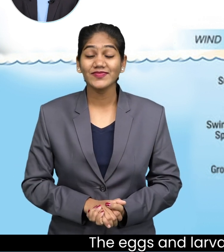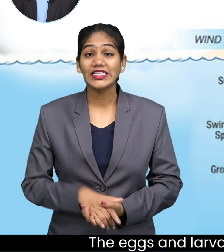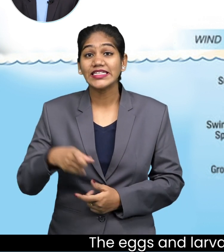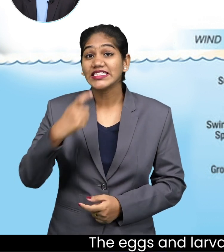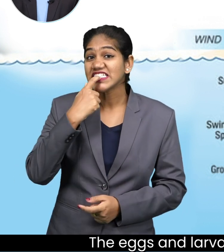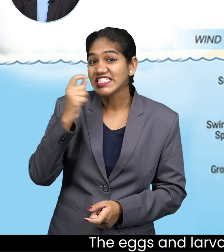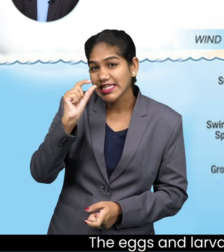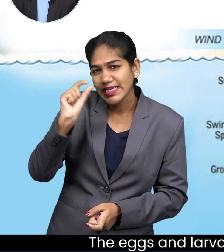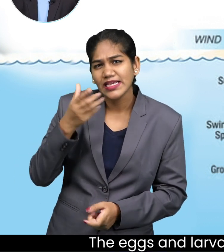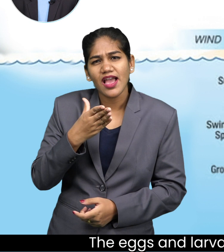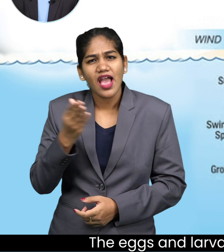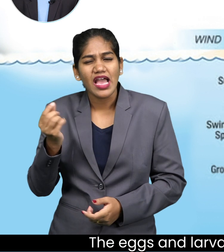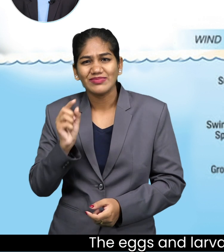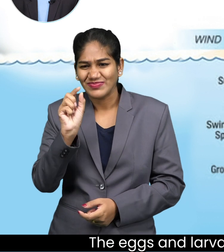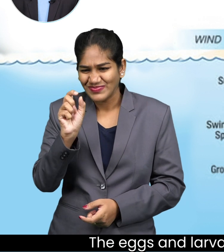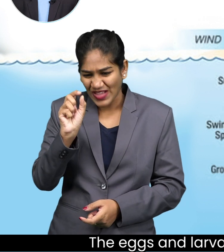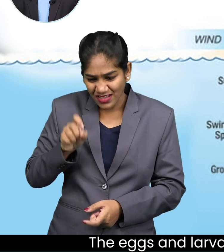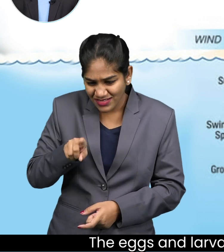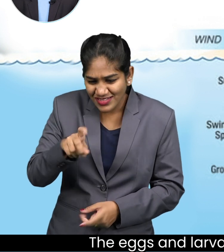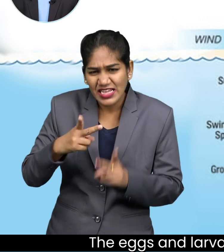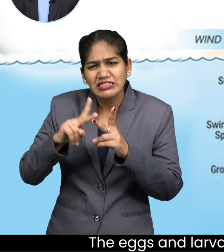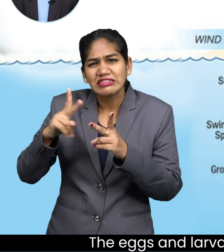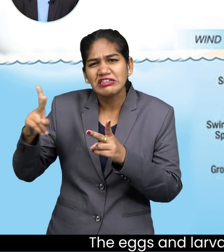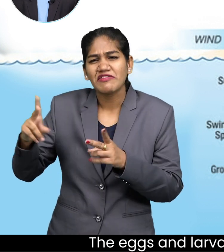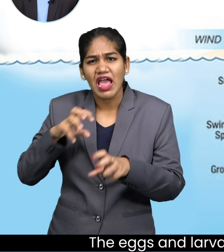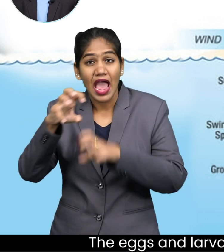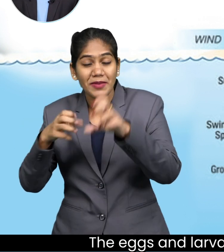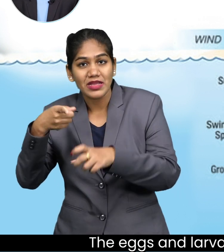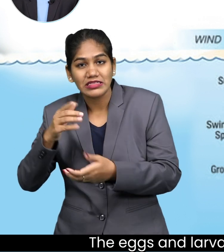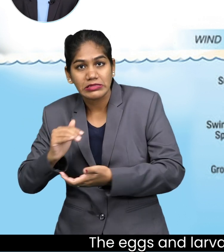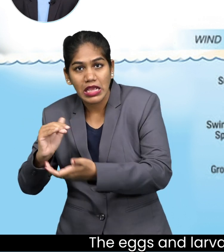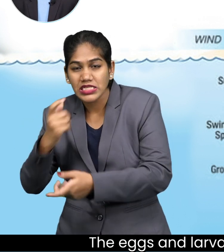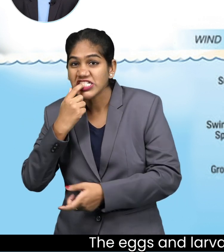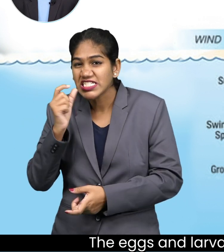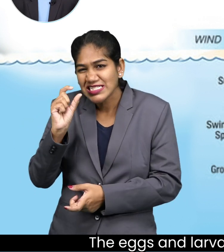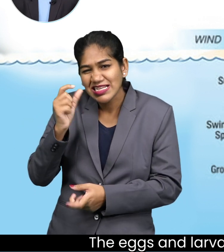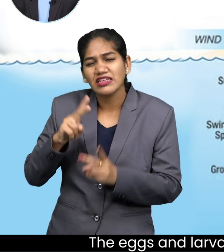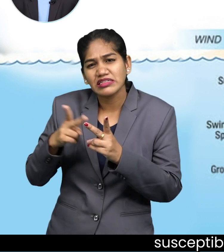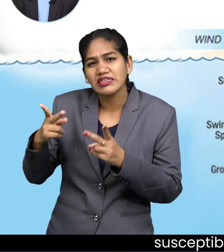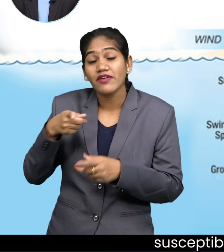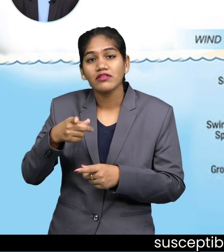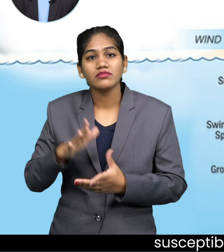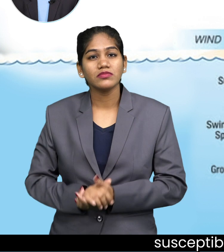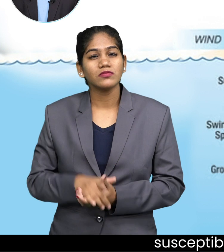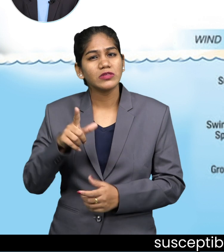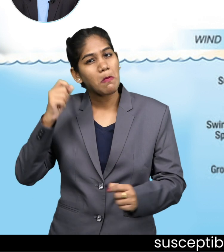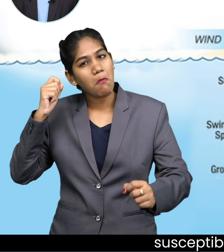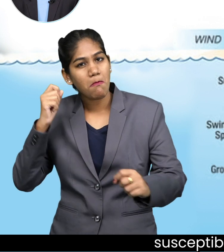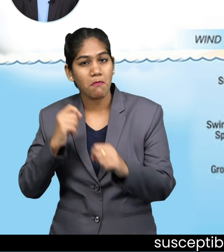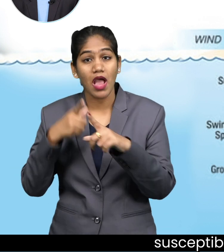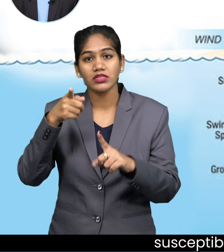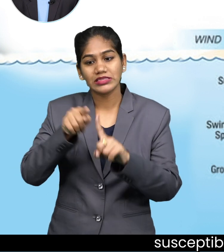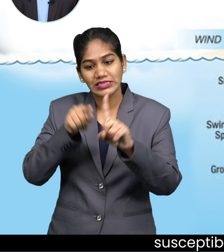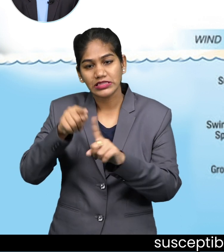The eggs and larvae of various animals are particularly susceptible